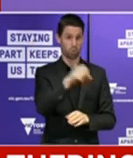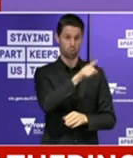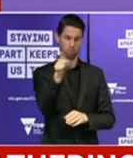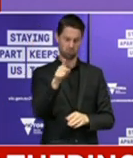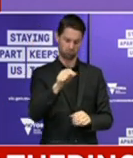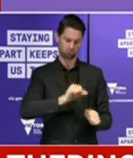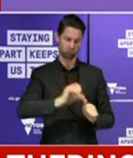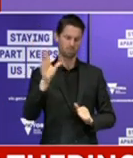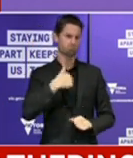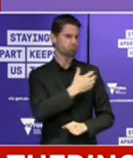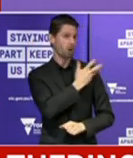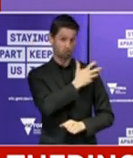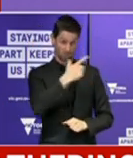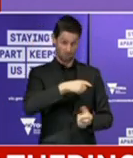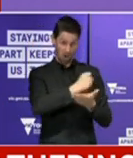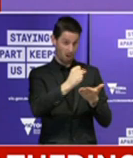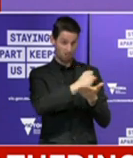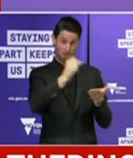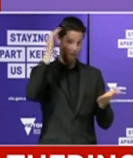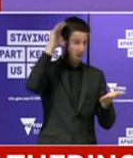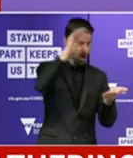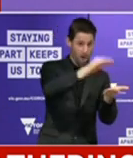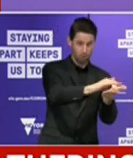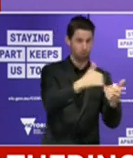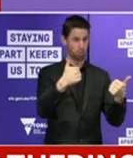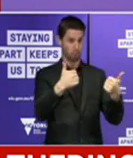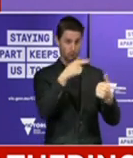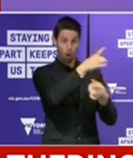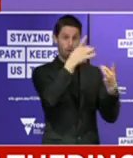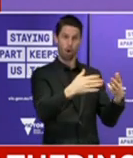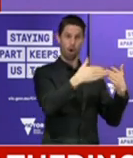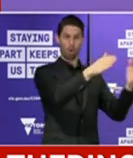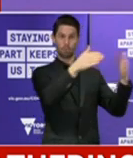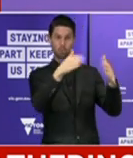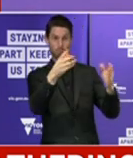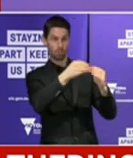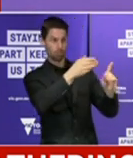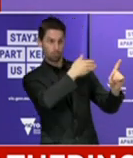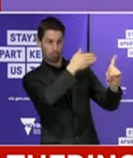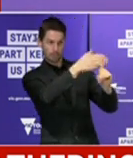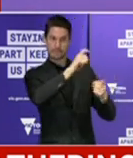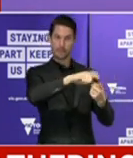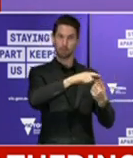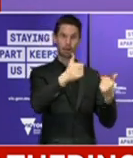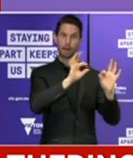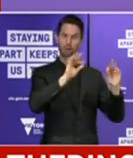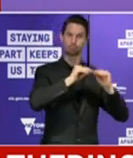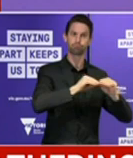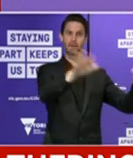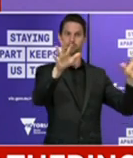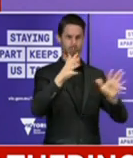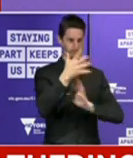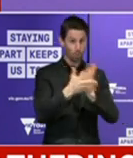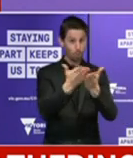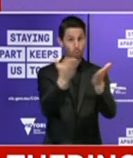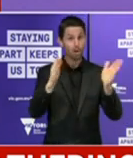got the numbers low, we've opened up quite substantially and we've kept those numbers low. And that should be a point of pride for every regional Victorian.